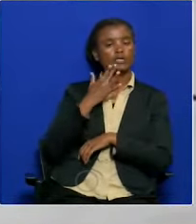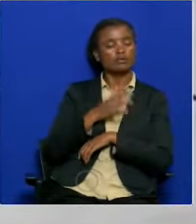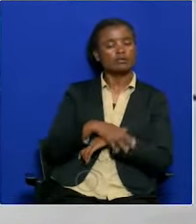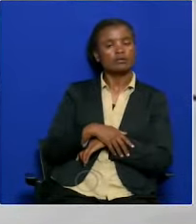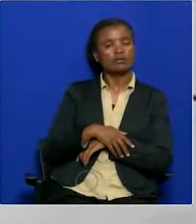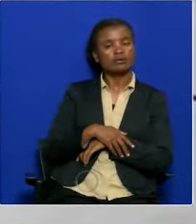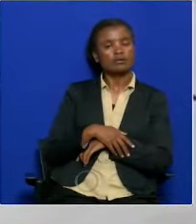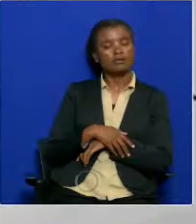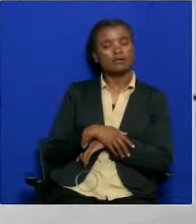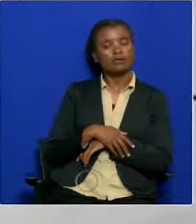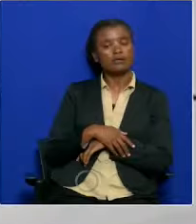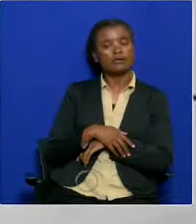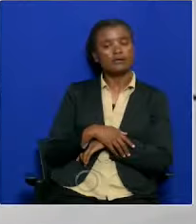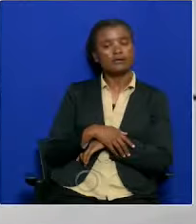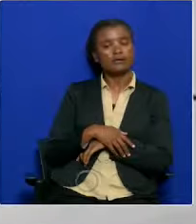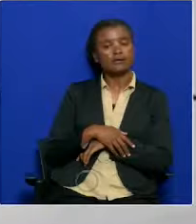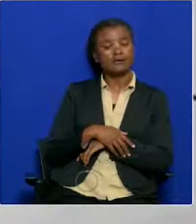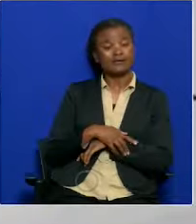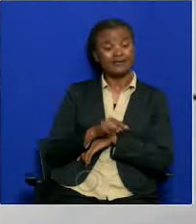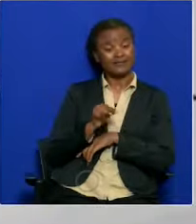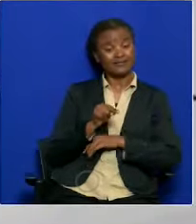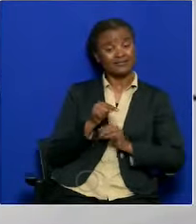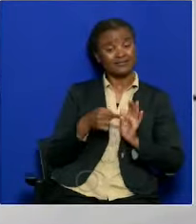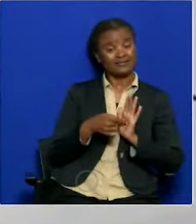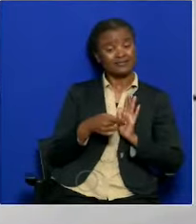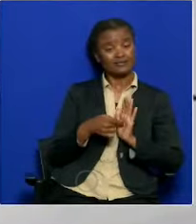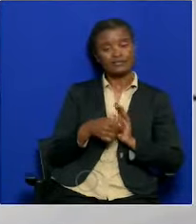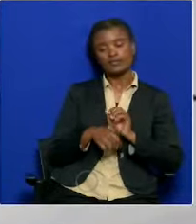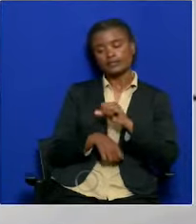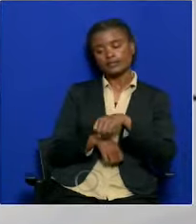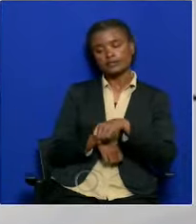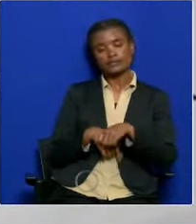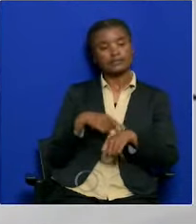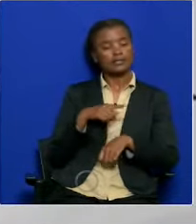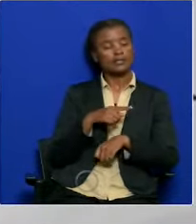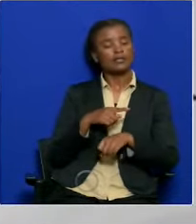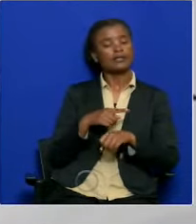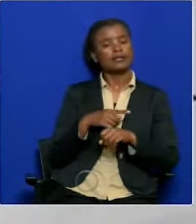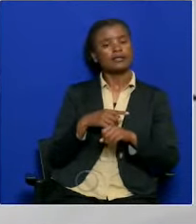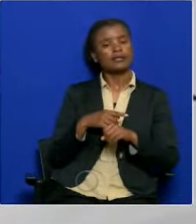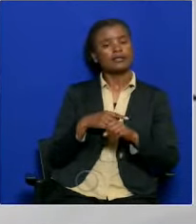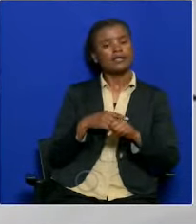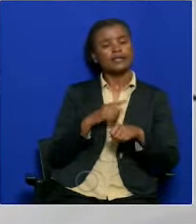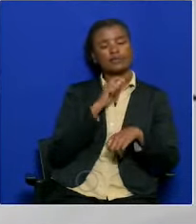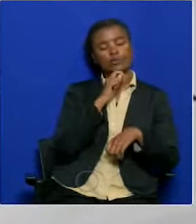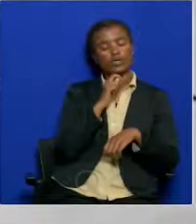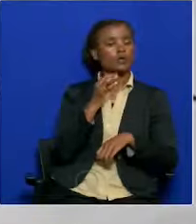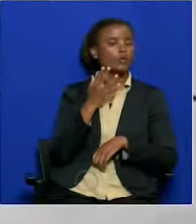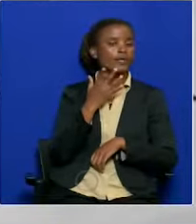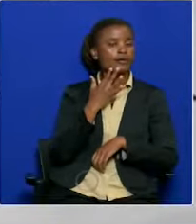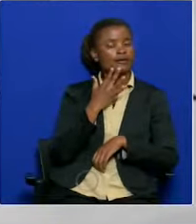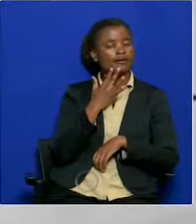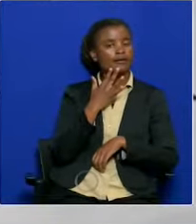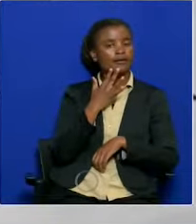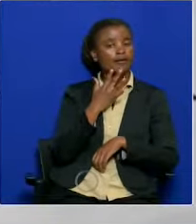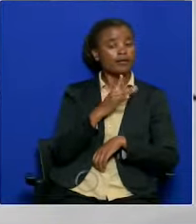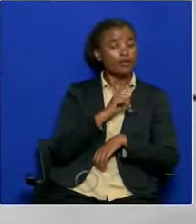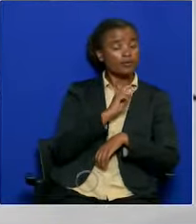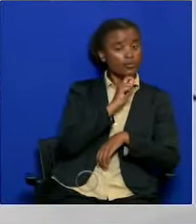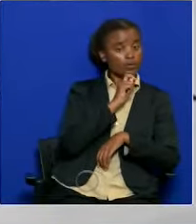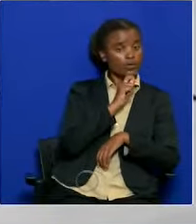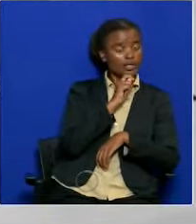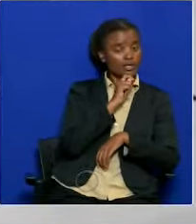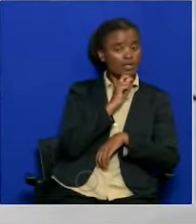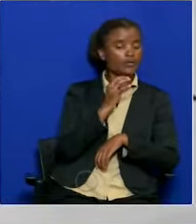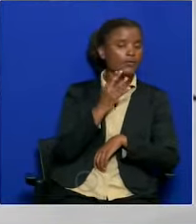On this one? Yes. Yeah, in the morning. When between the two chats? In the morning when? Because there does not seem to